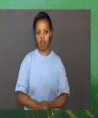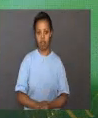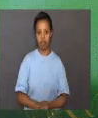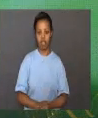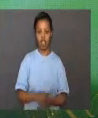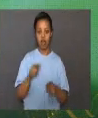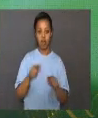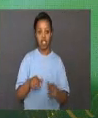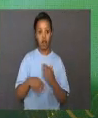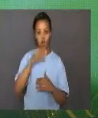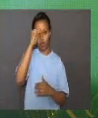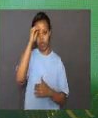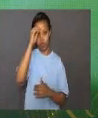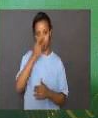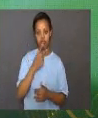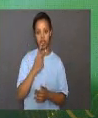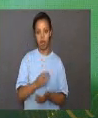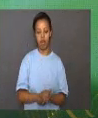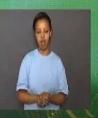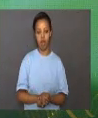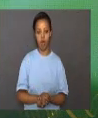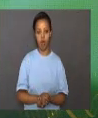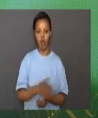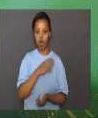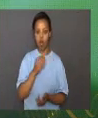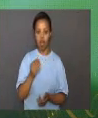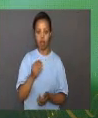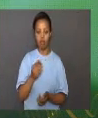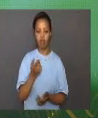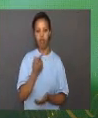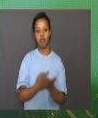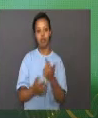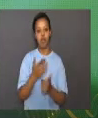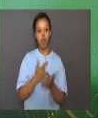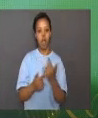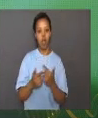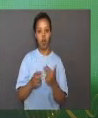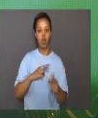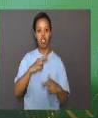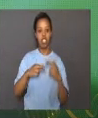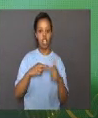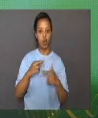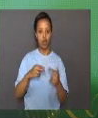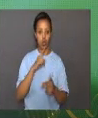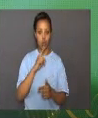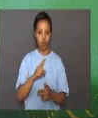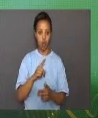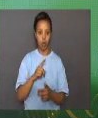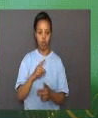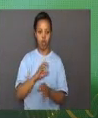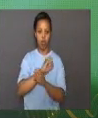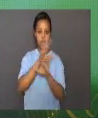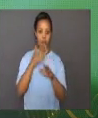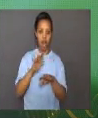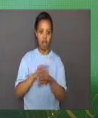In today's lesson, we will explain the process of light-independent reactions